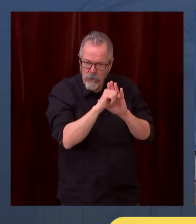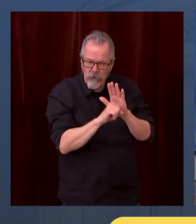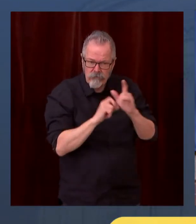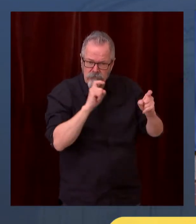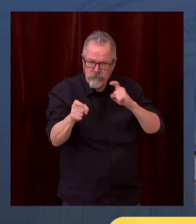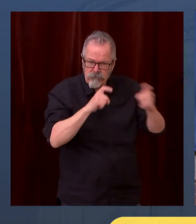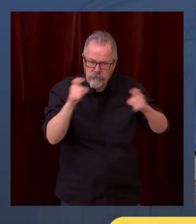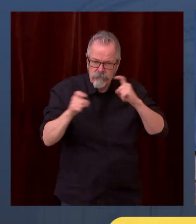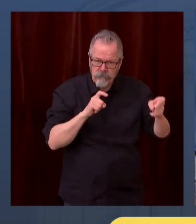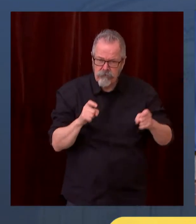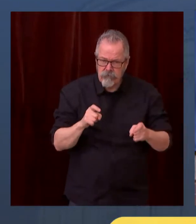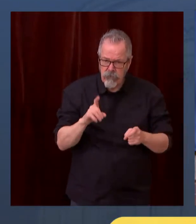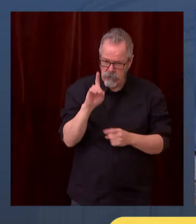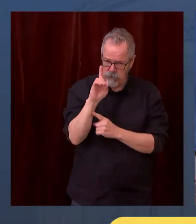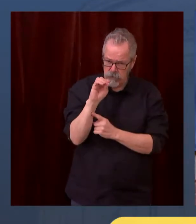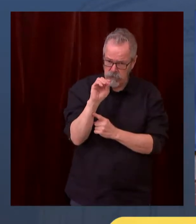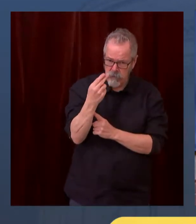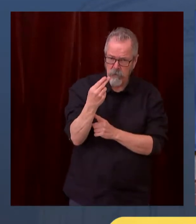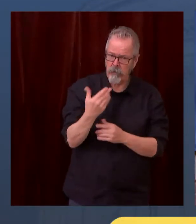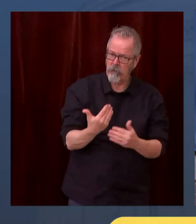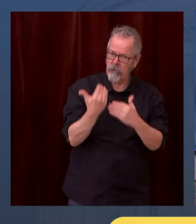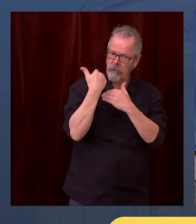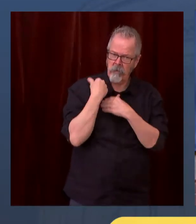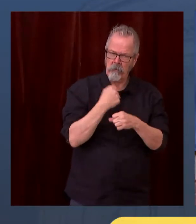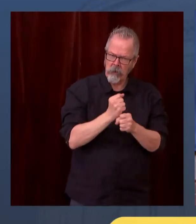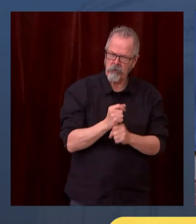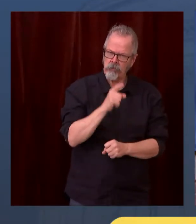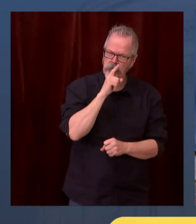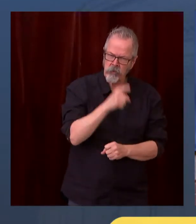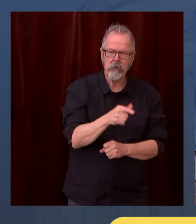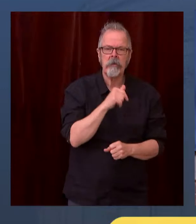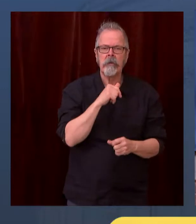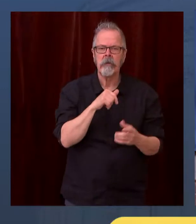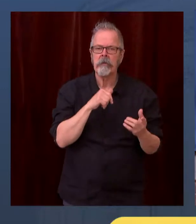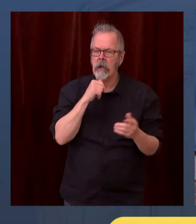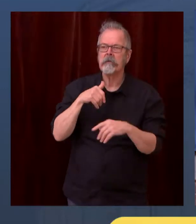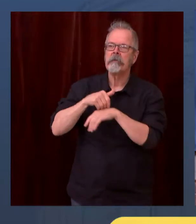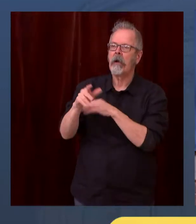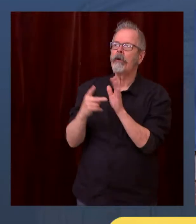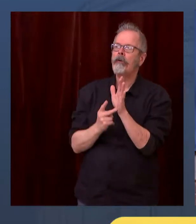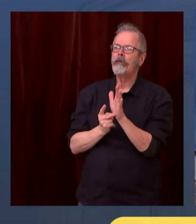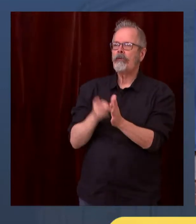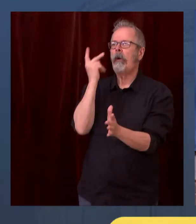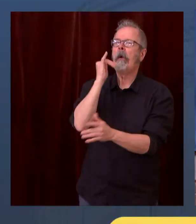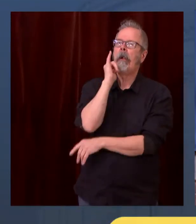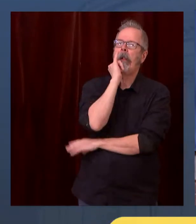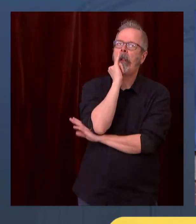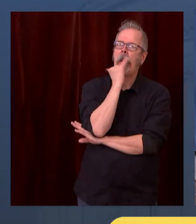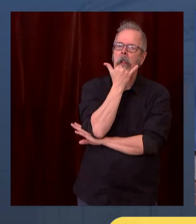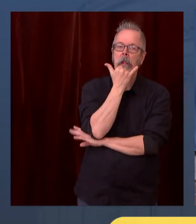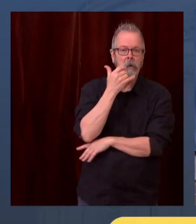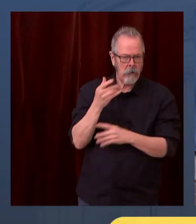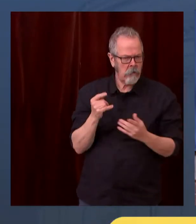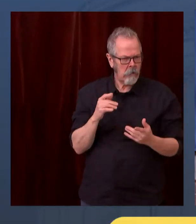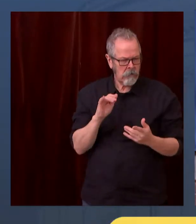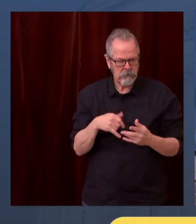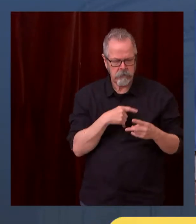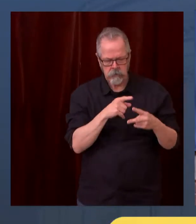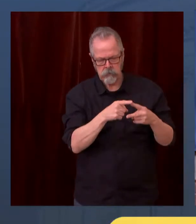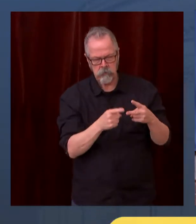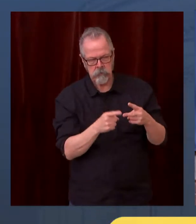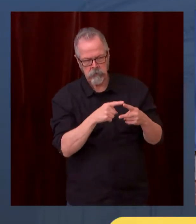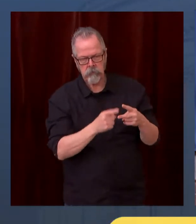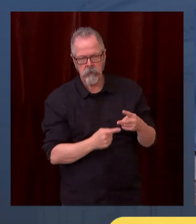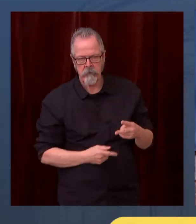charge of making sure pharmacies don't get sent doses twice? Just any more info about that. Thanks. We don't have any new information